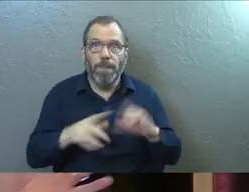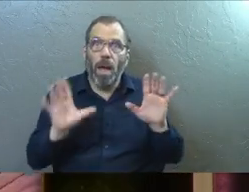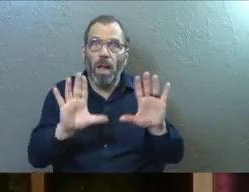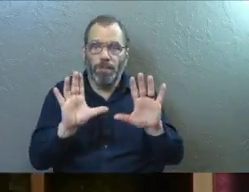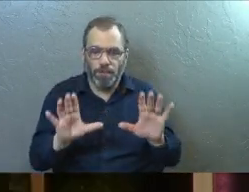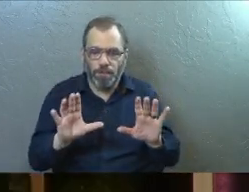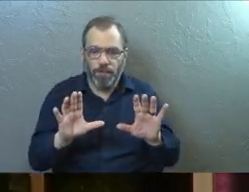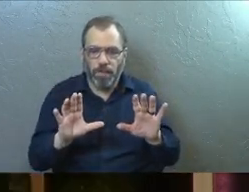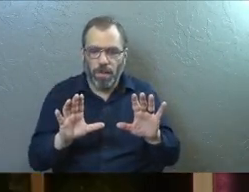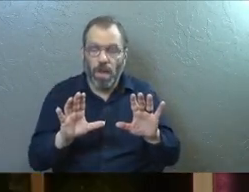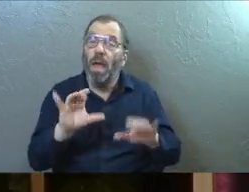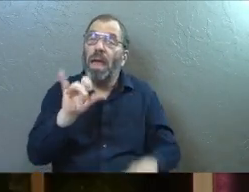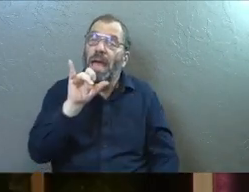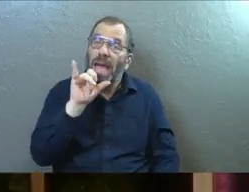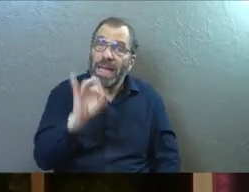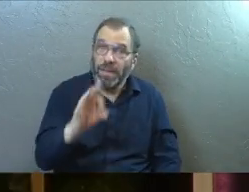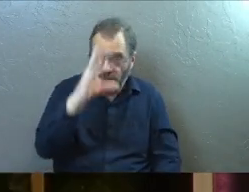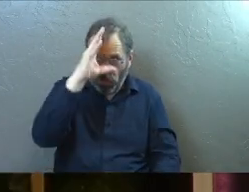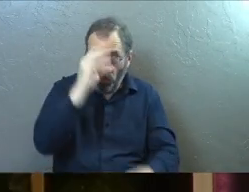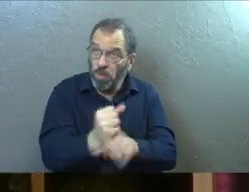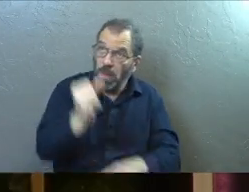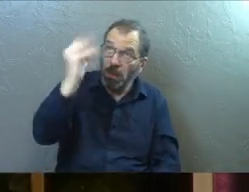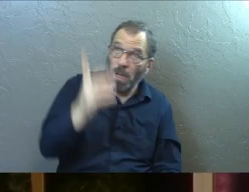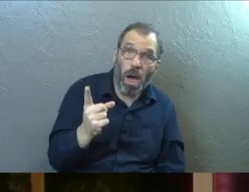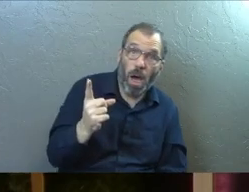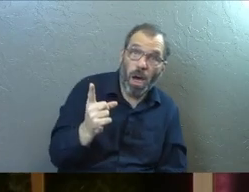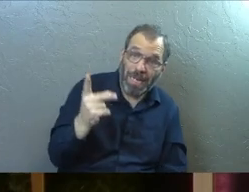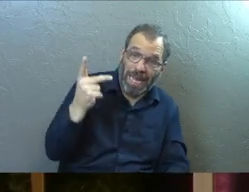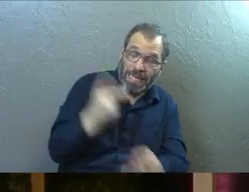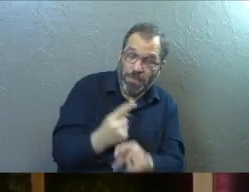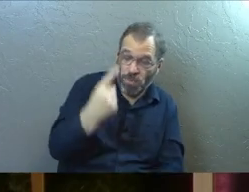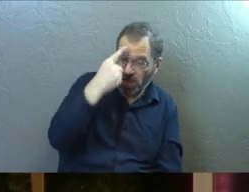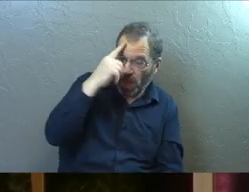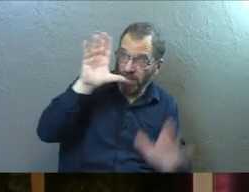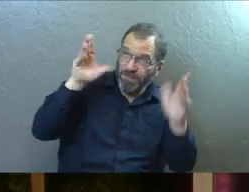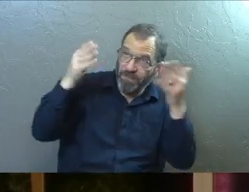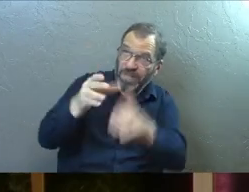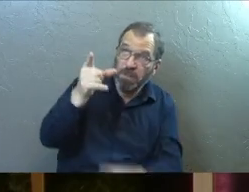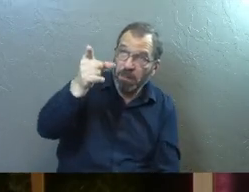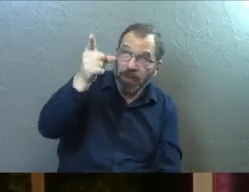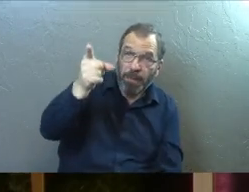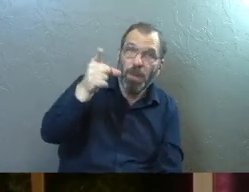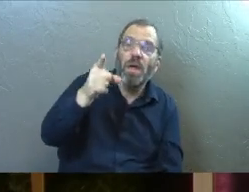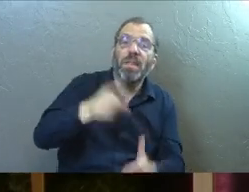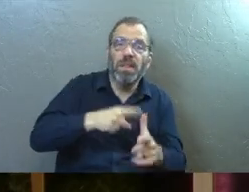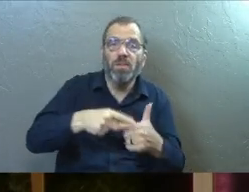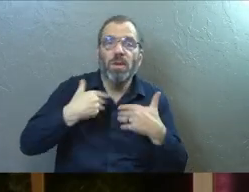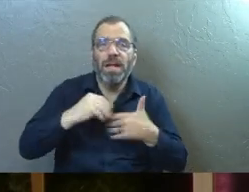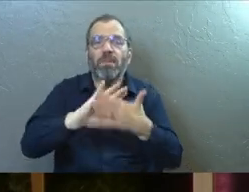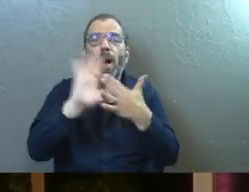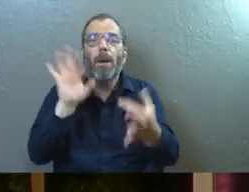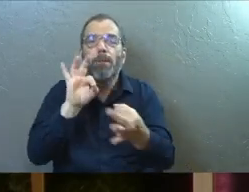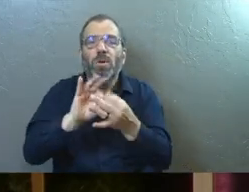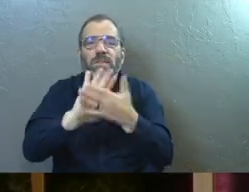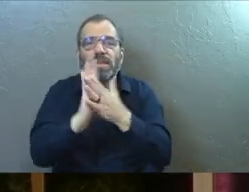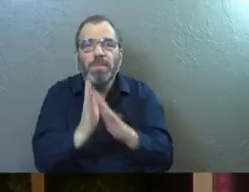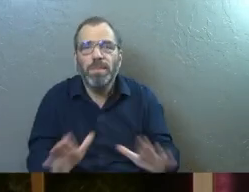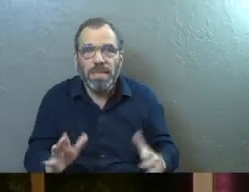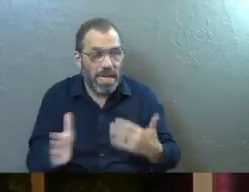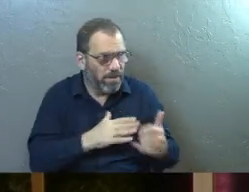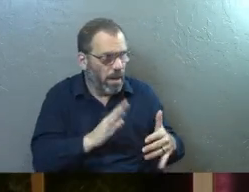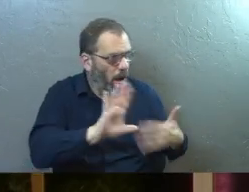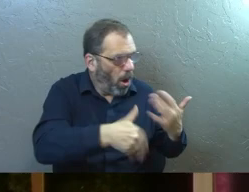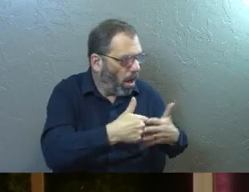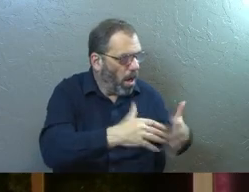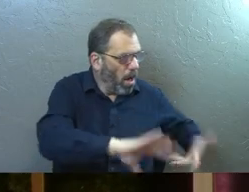what happens here is he goes, if you trust God and keep your thoughts fixed on him, you can have perfect peace. Amen. Even as